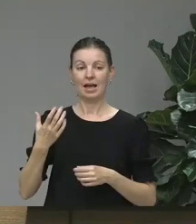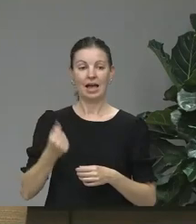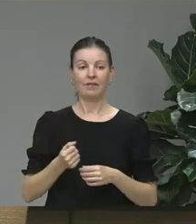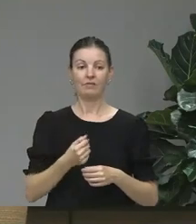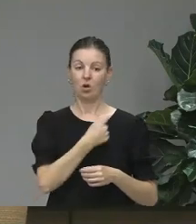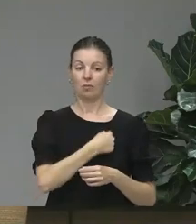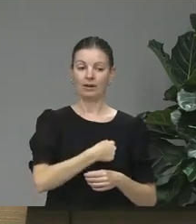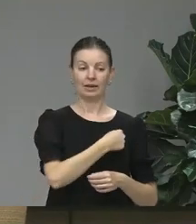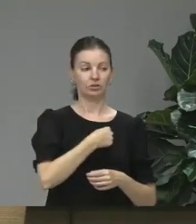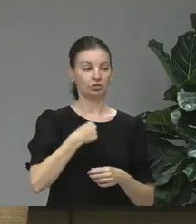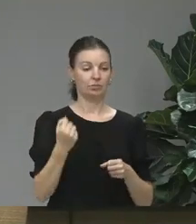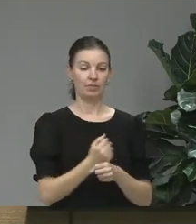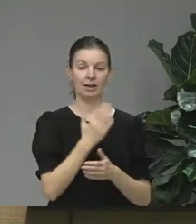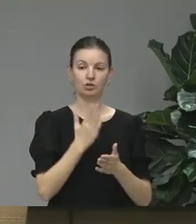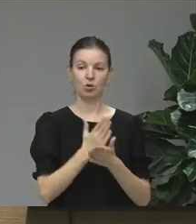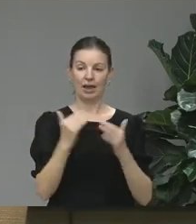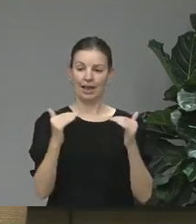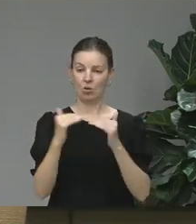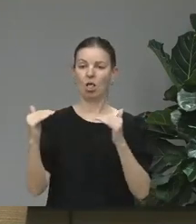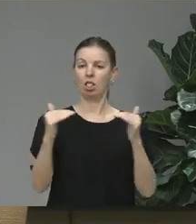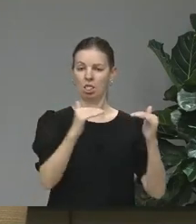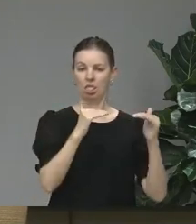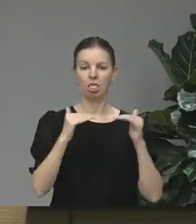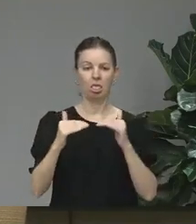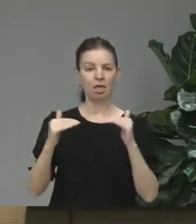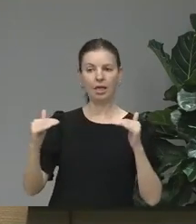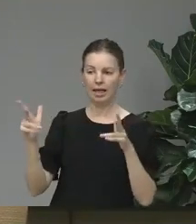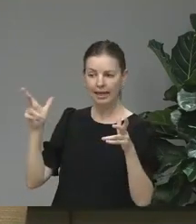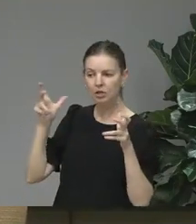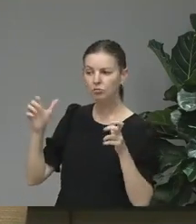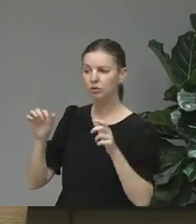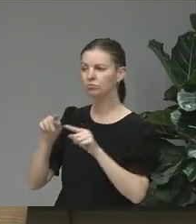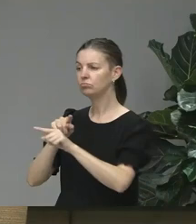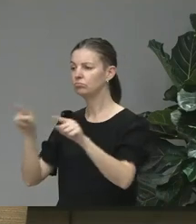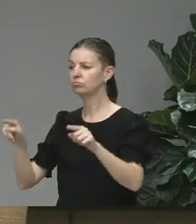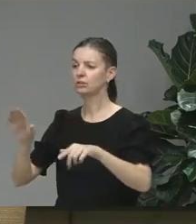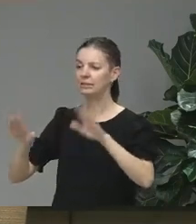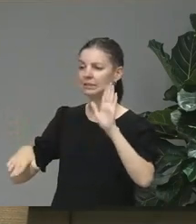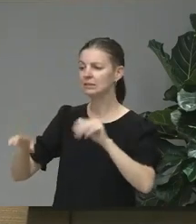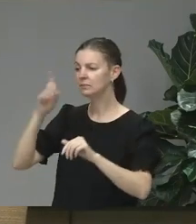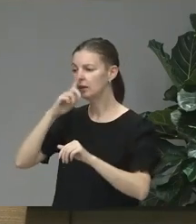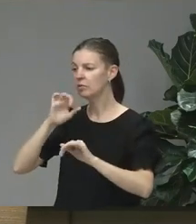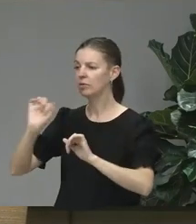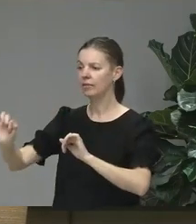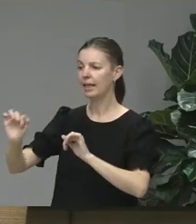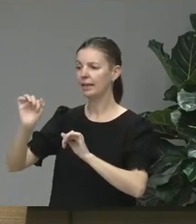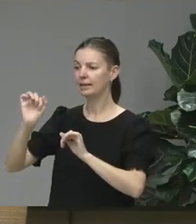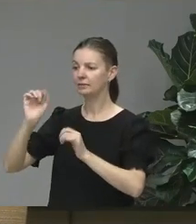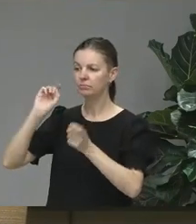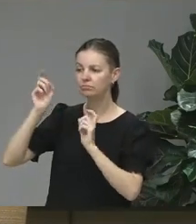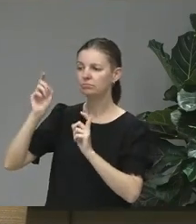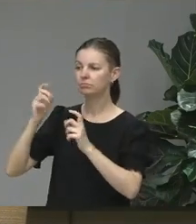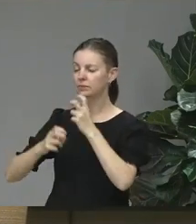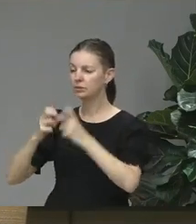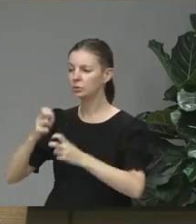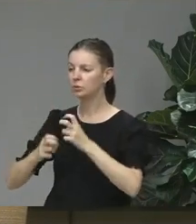ensure that there's equal hearing of citizens' concern, turning your mind to the incompetent